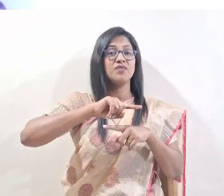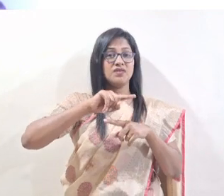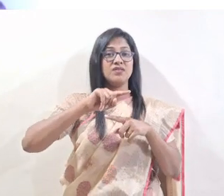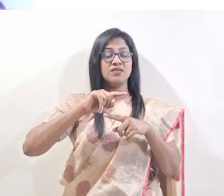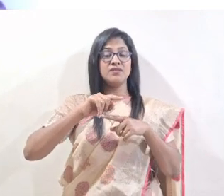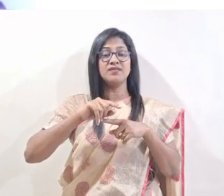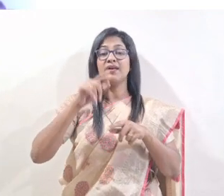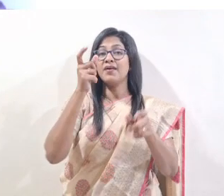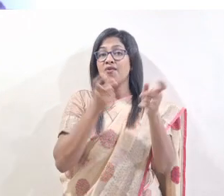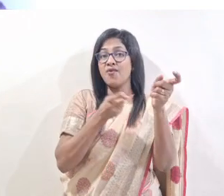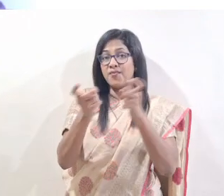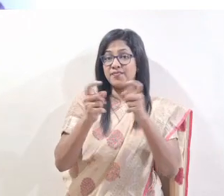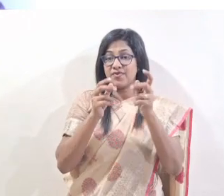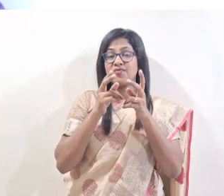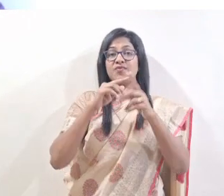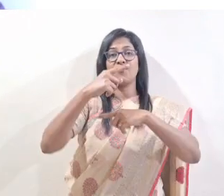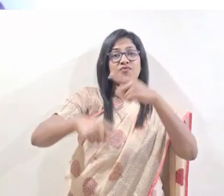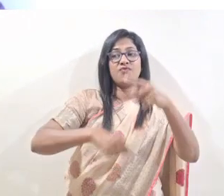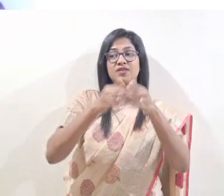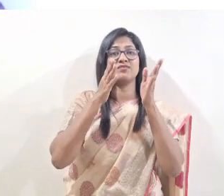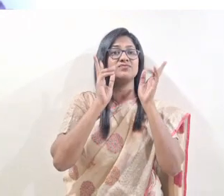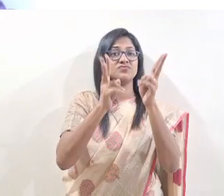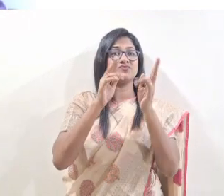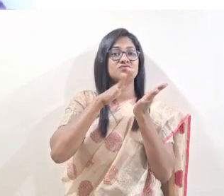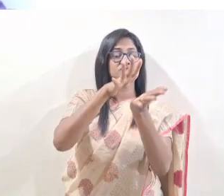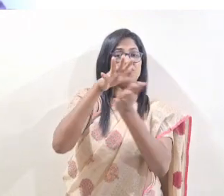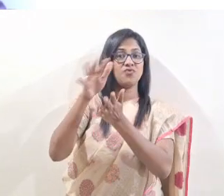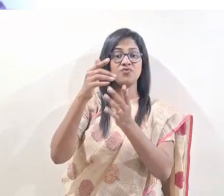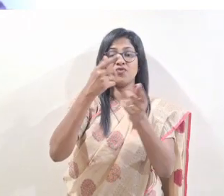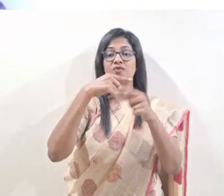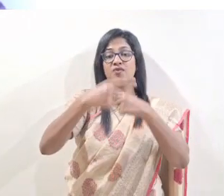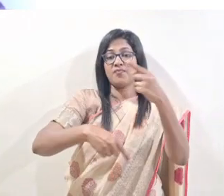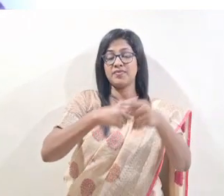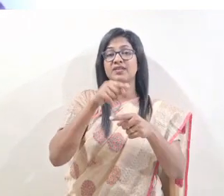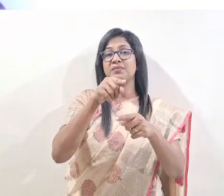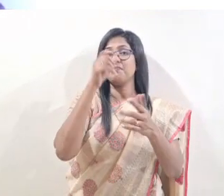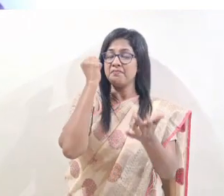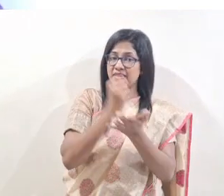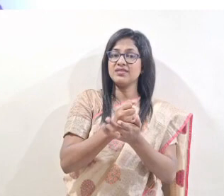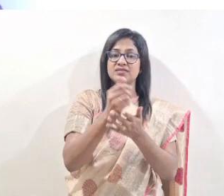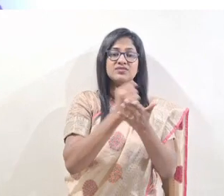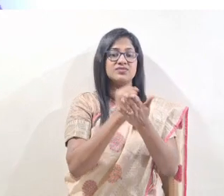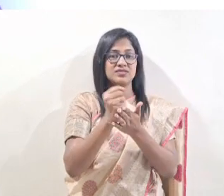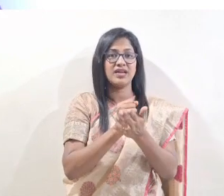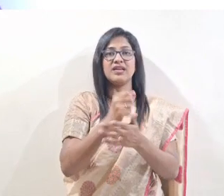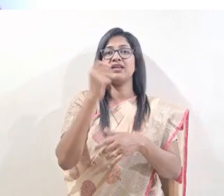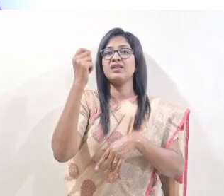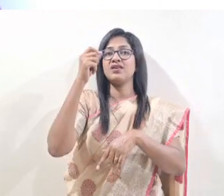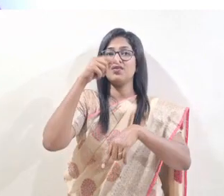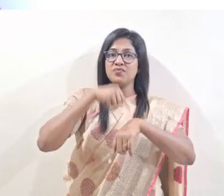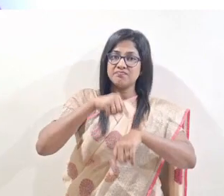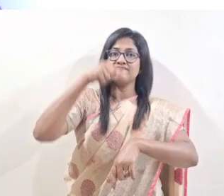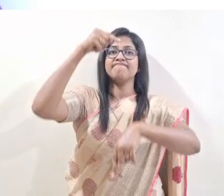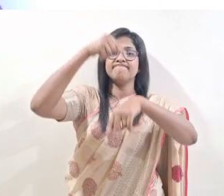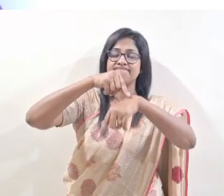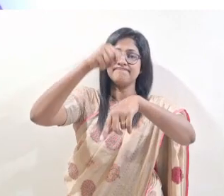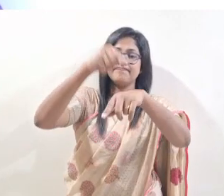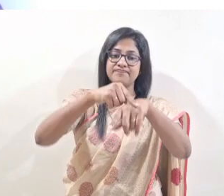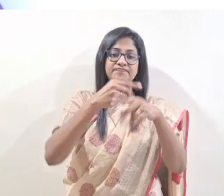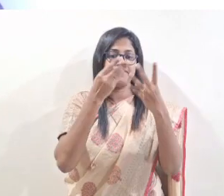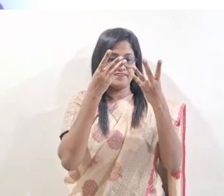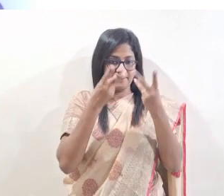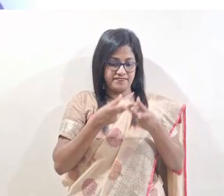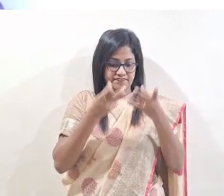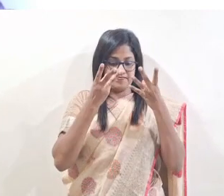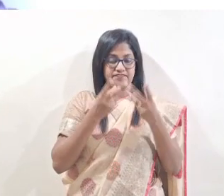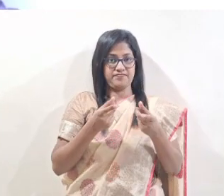who is operating rolling stocks to at least do a measurement of this once in a while,